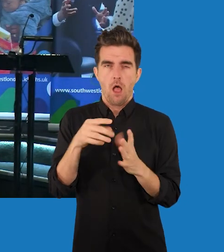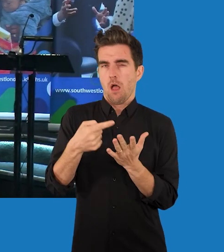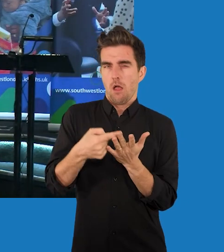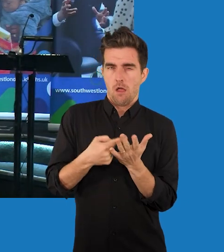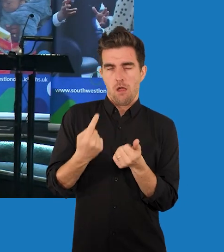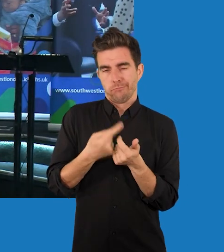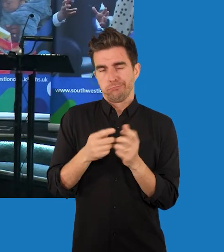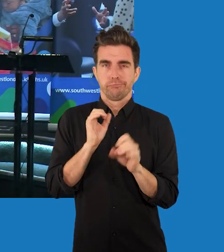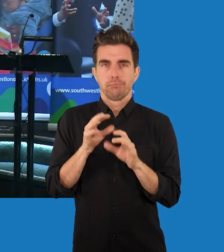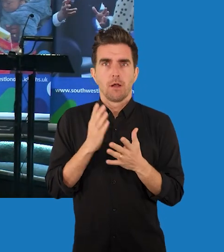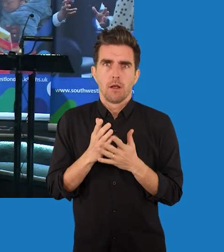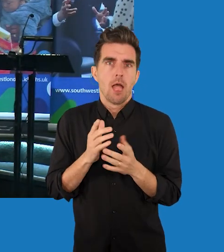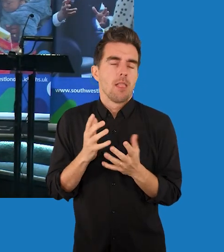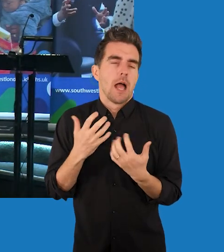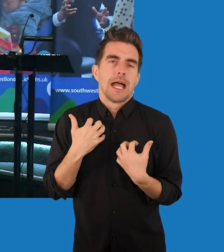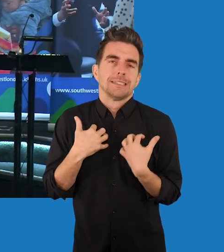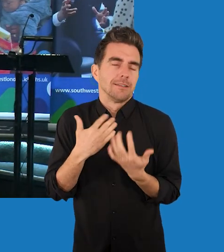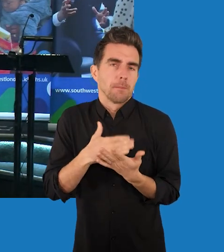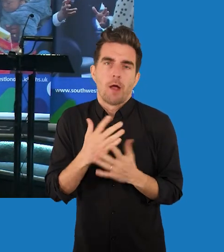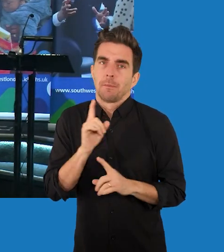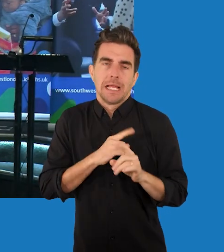the exciting part of the meeting.